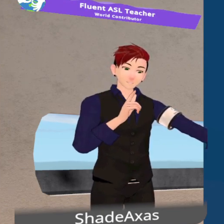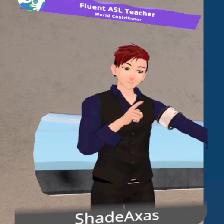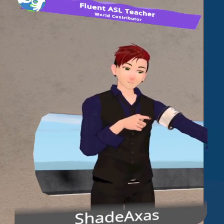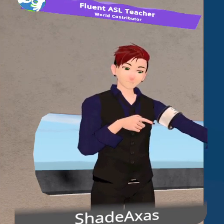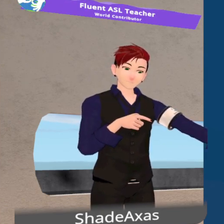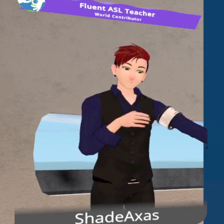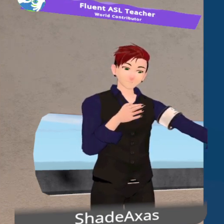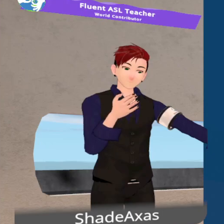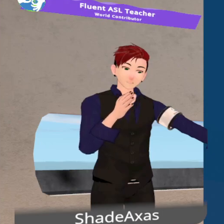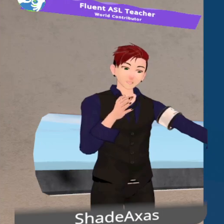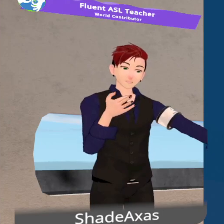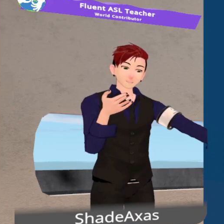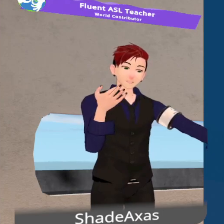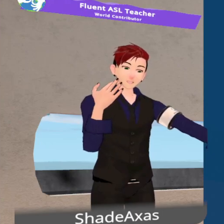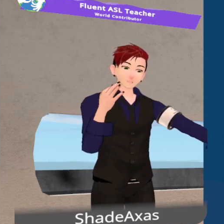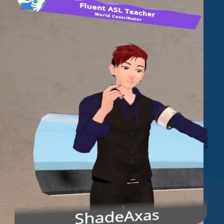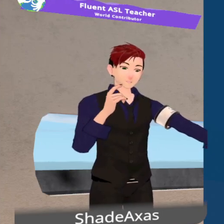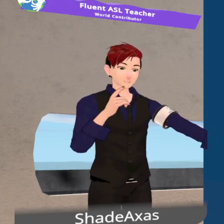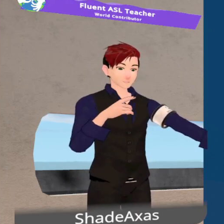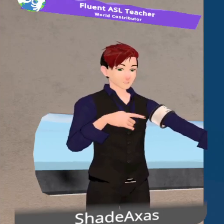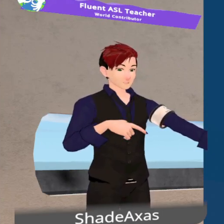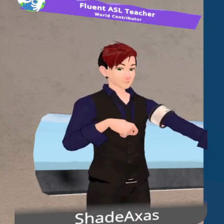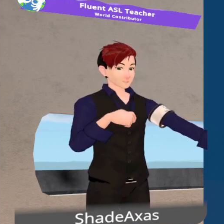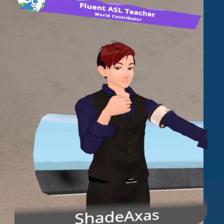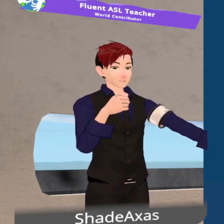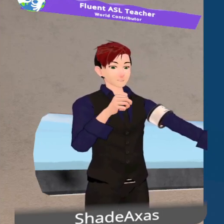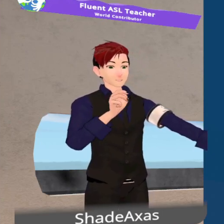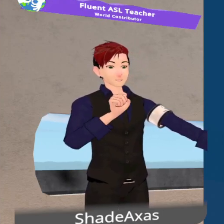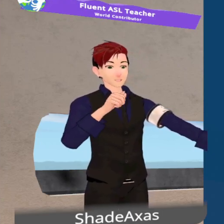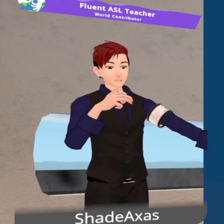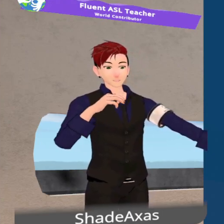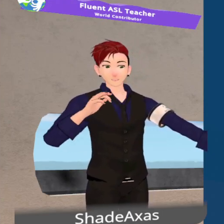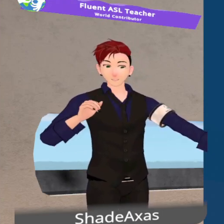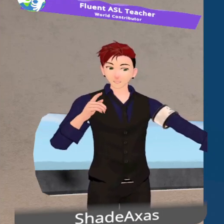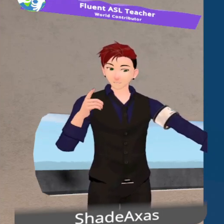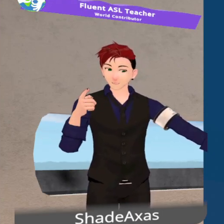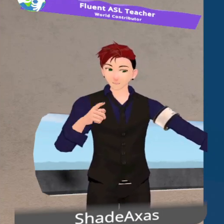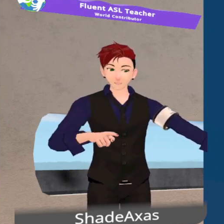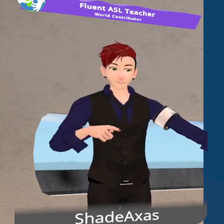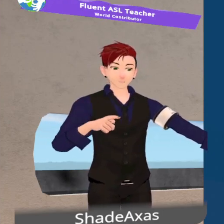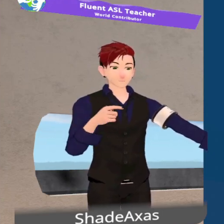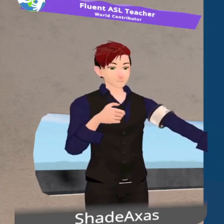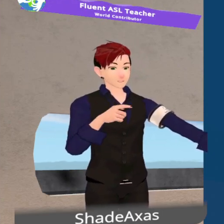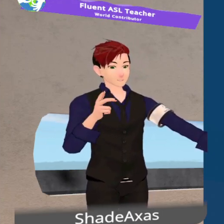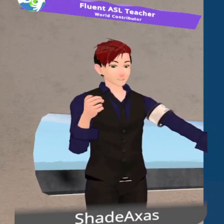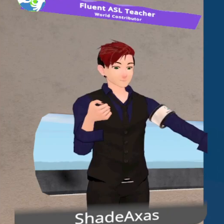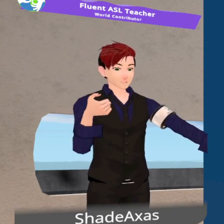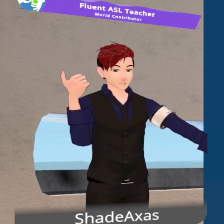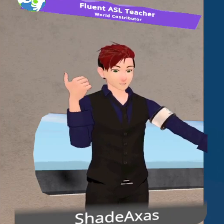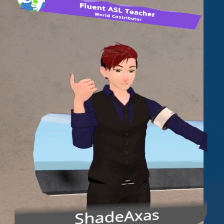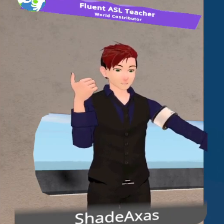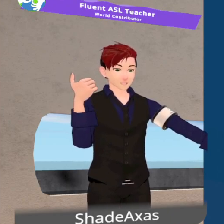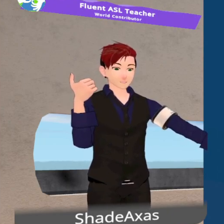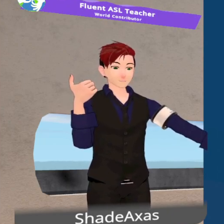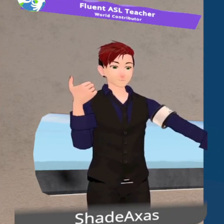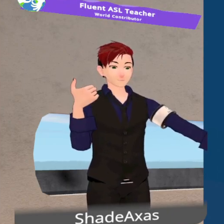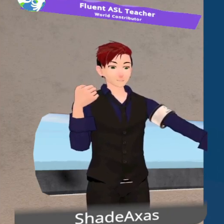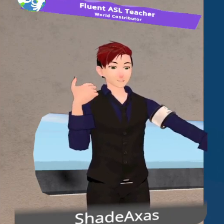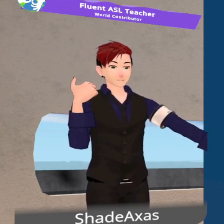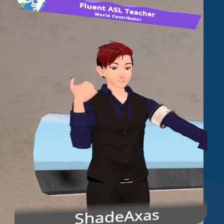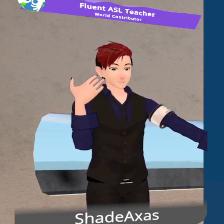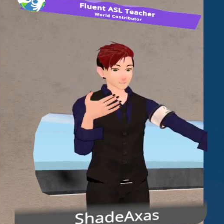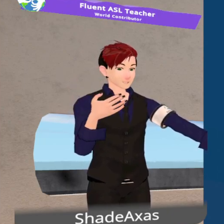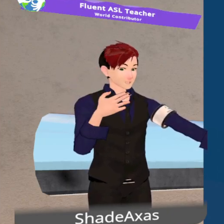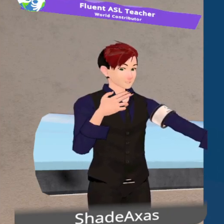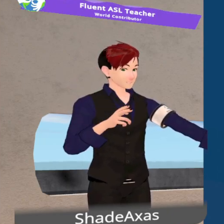Honestly, I'm not sure. I don't know. I know whenever we had the big giant thing about easy anti-cheat getting implemented and all the mods were taken off, and